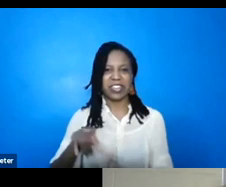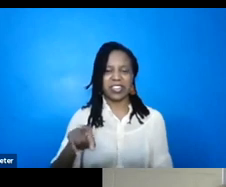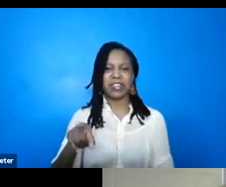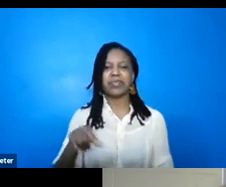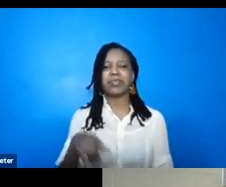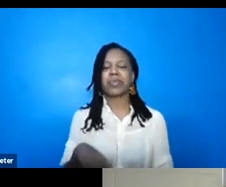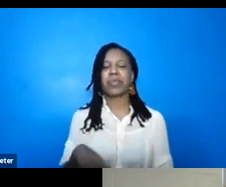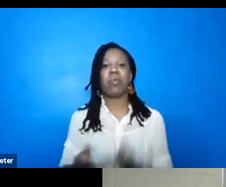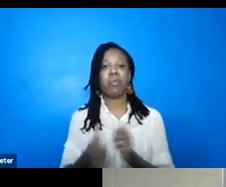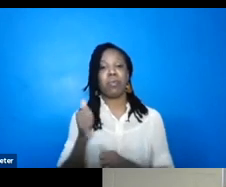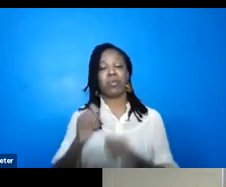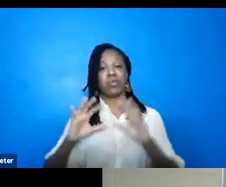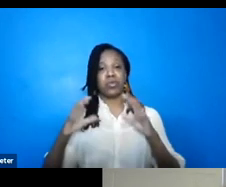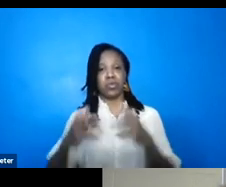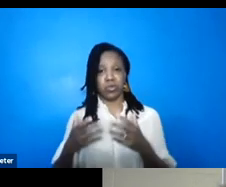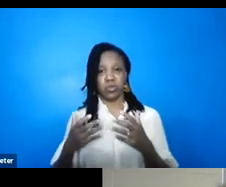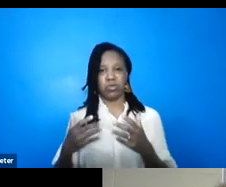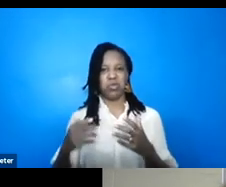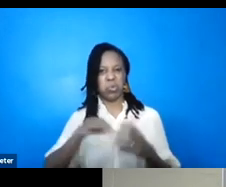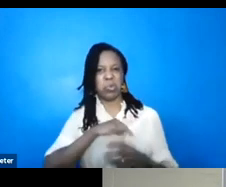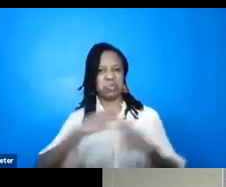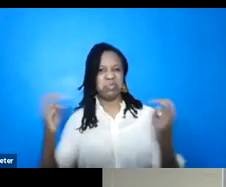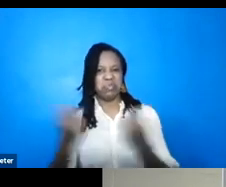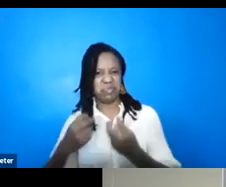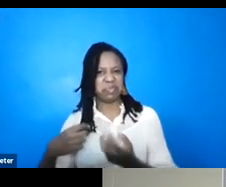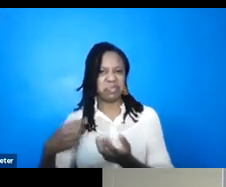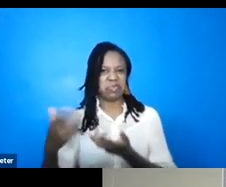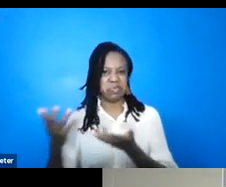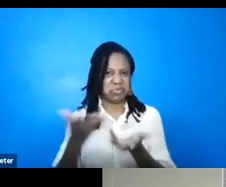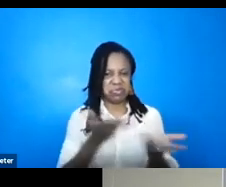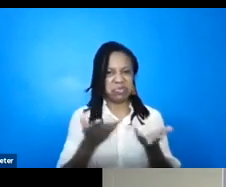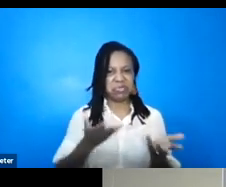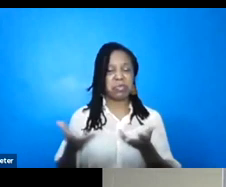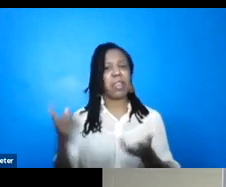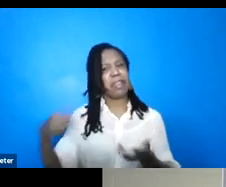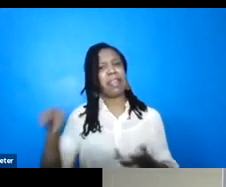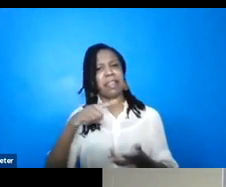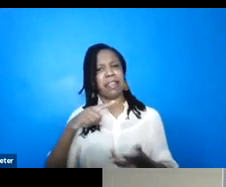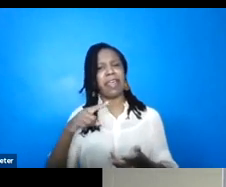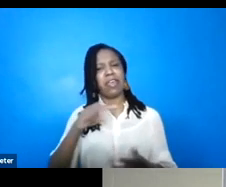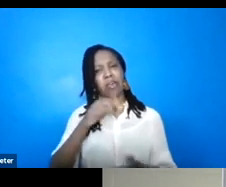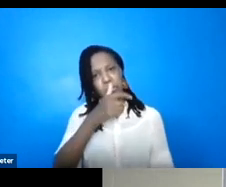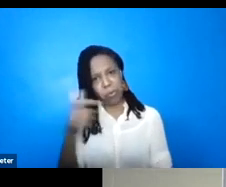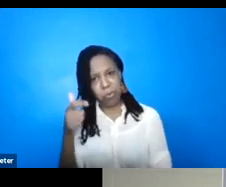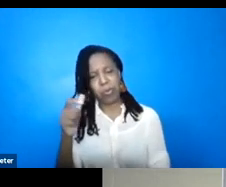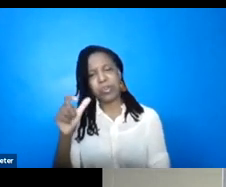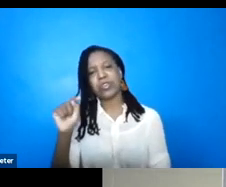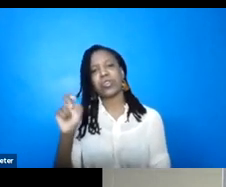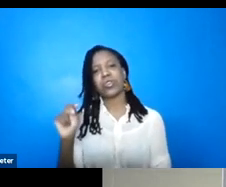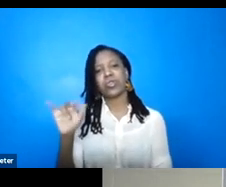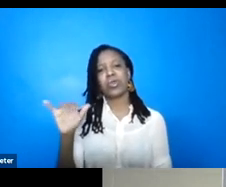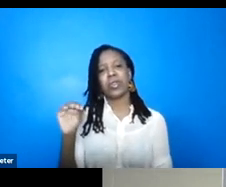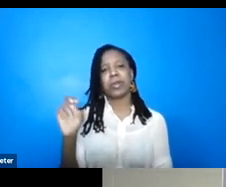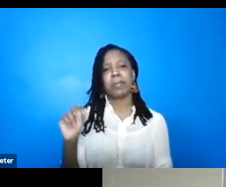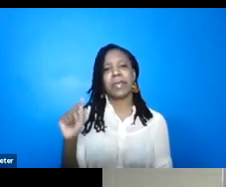in prison for drugs that were influenced by a Tony Montana movie, and they saw how Tony projected manhood. And there was another one